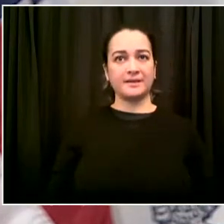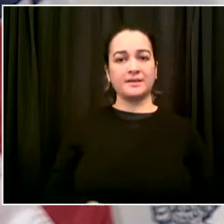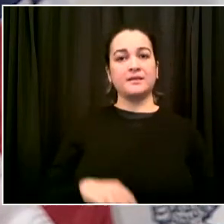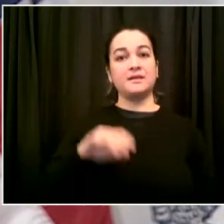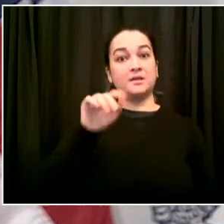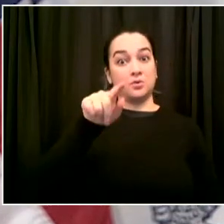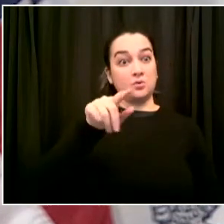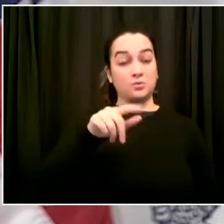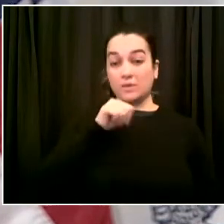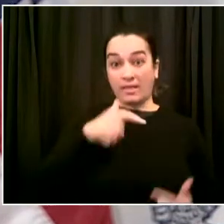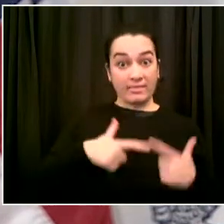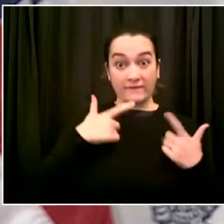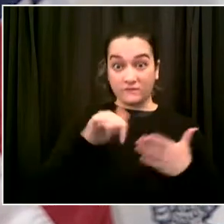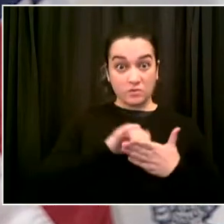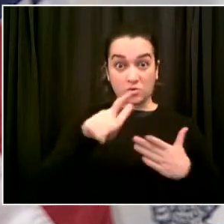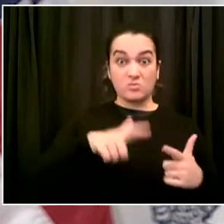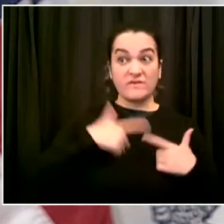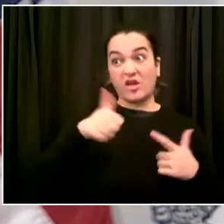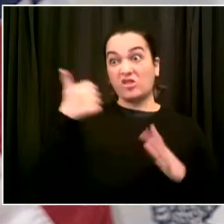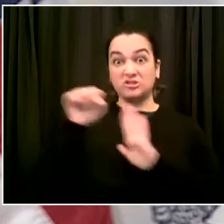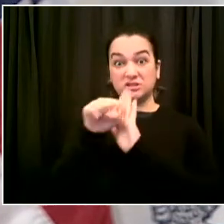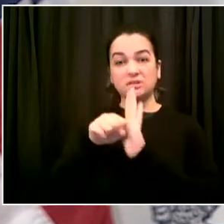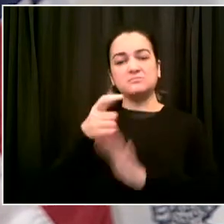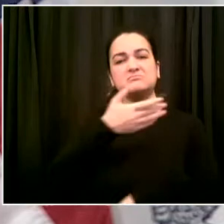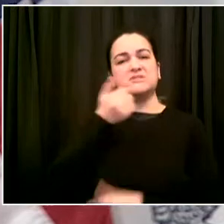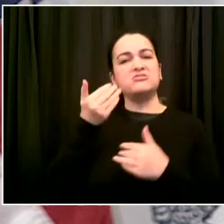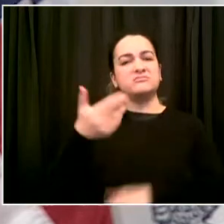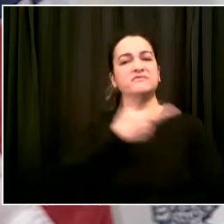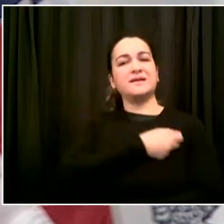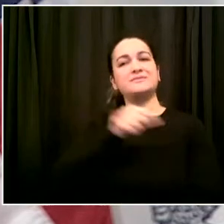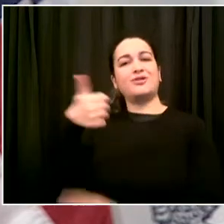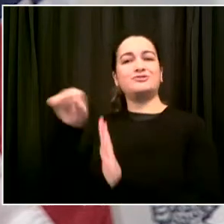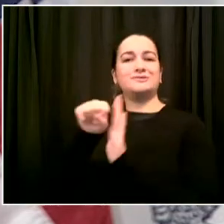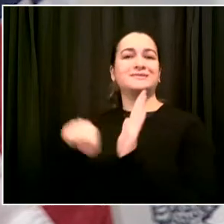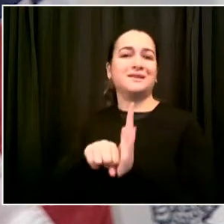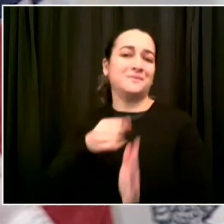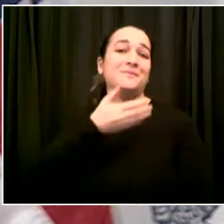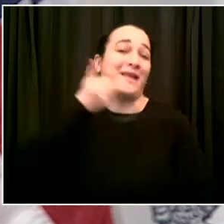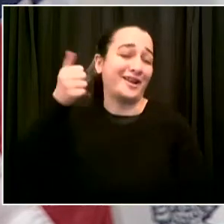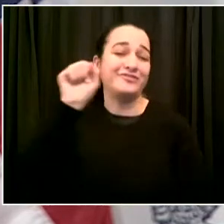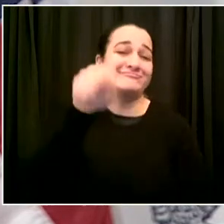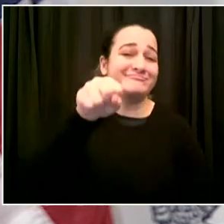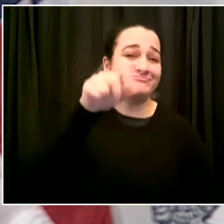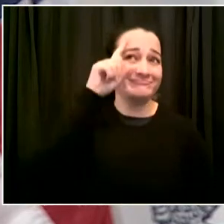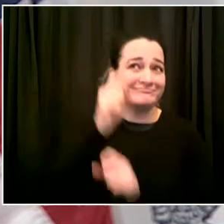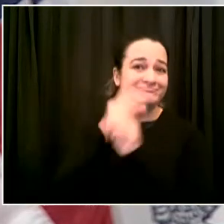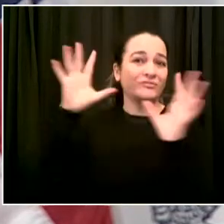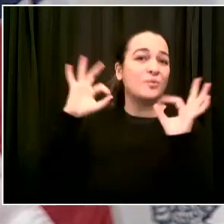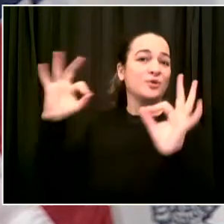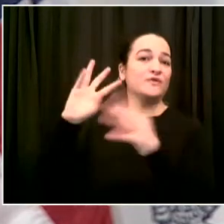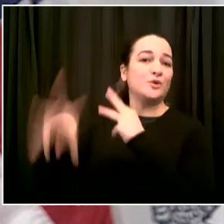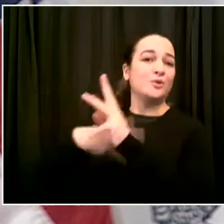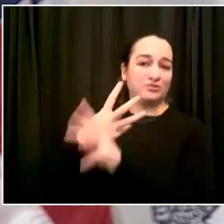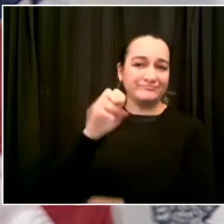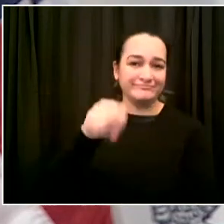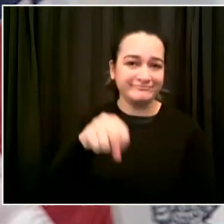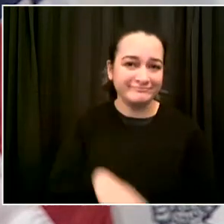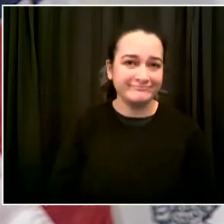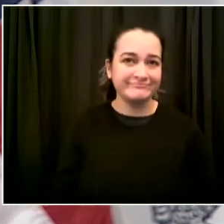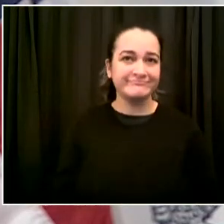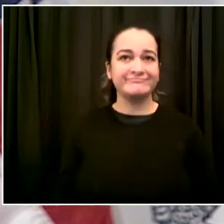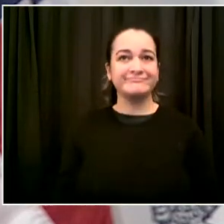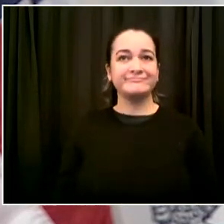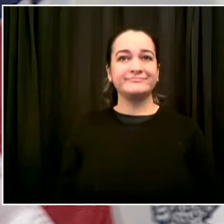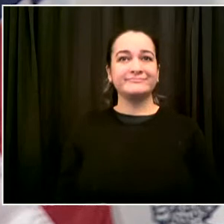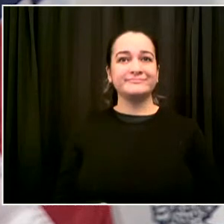situation, we've got to think through the ramifications. And, right now, the best information I have, Nolan, is,